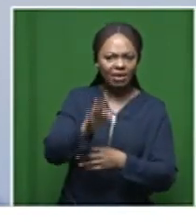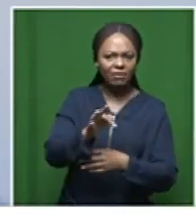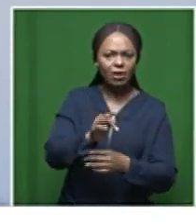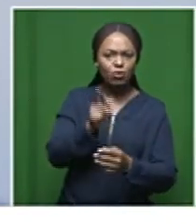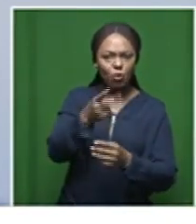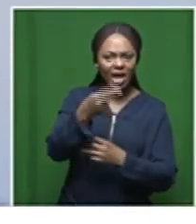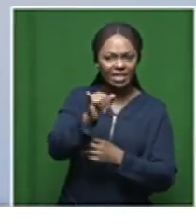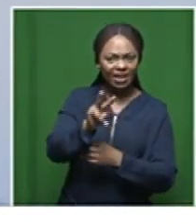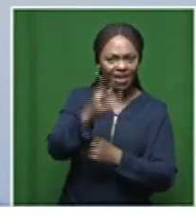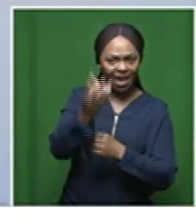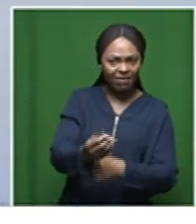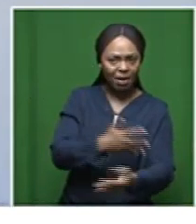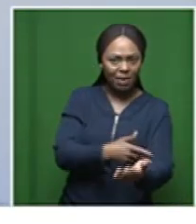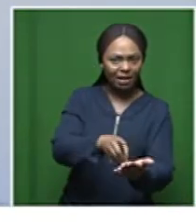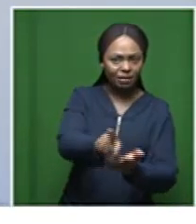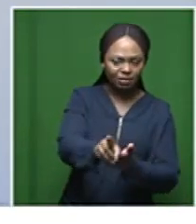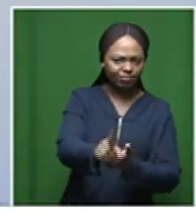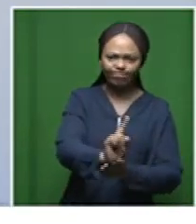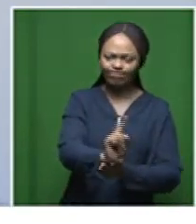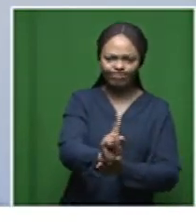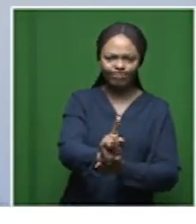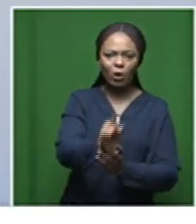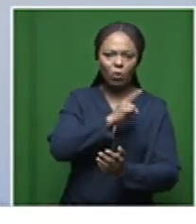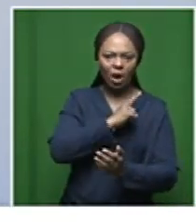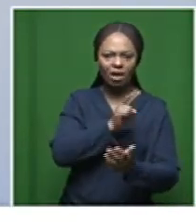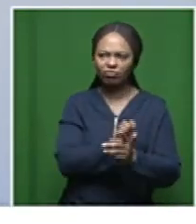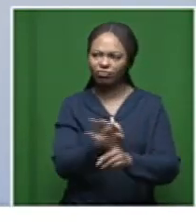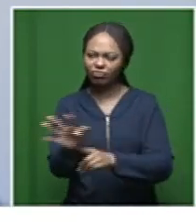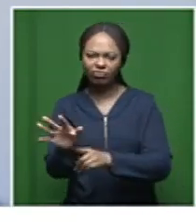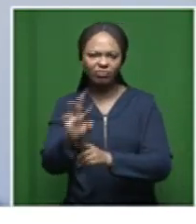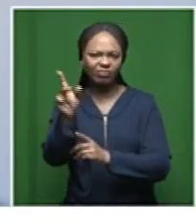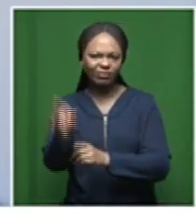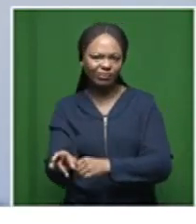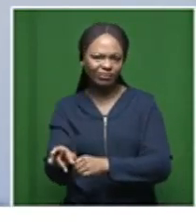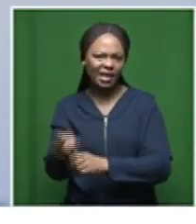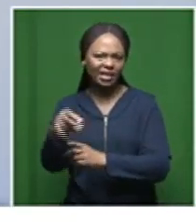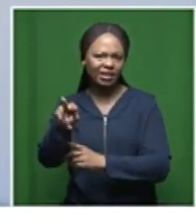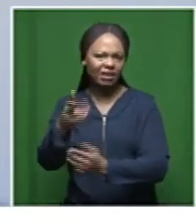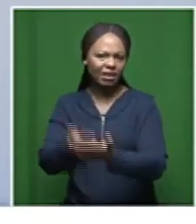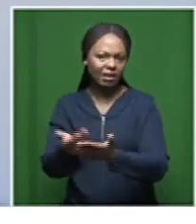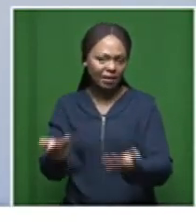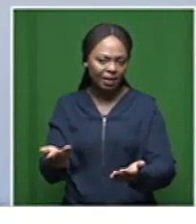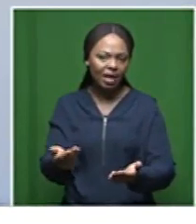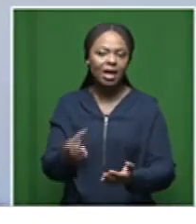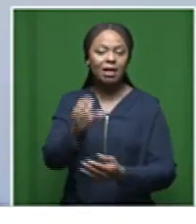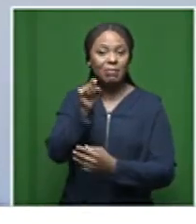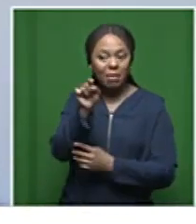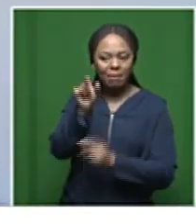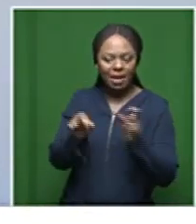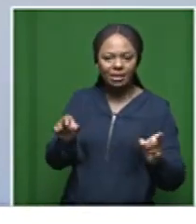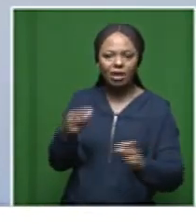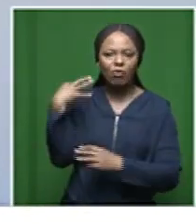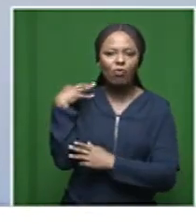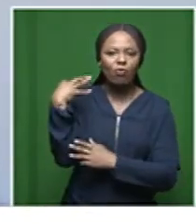If we incentivize blood and let's say we start paying people to donate blood, then people might want to come and donate because they need